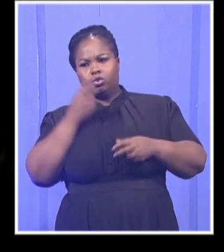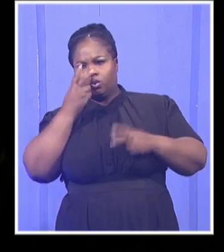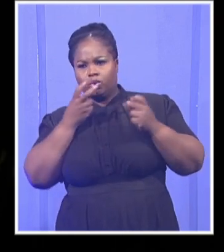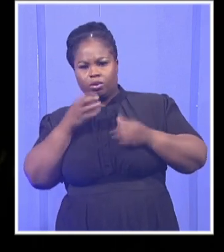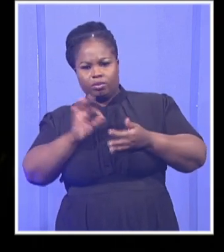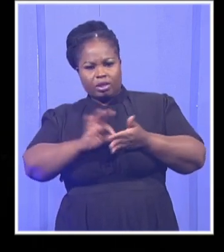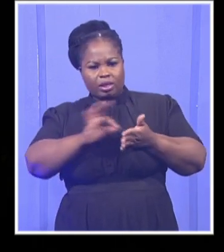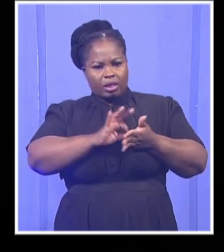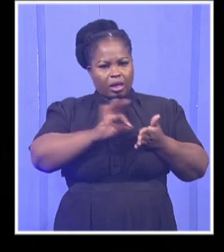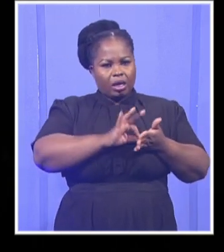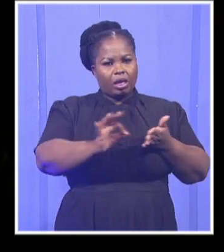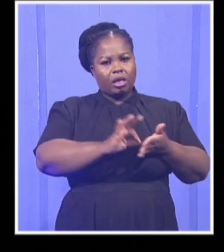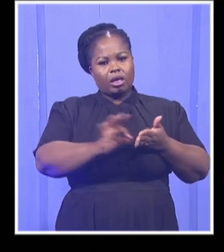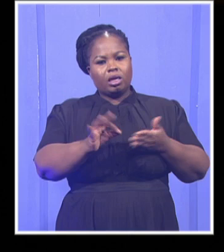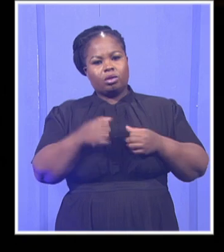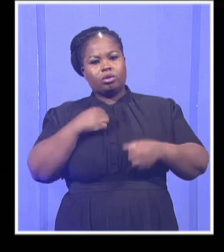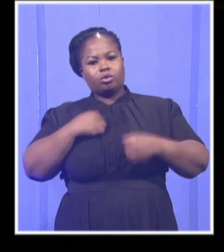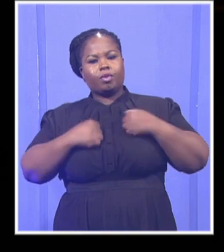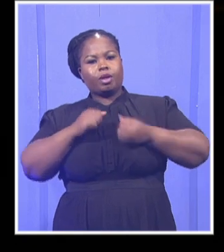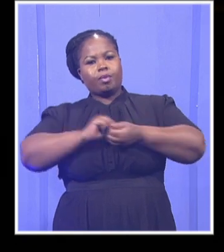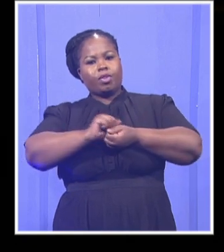in pitch darkness.